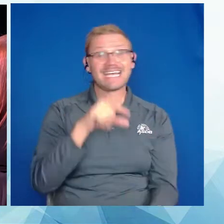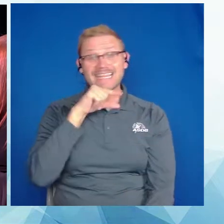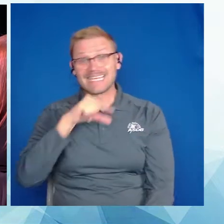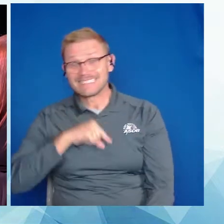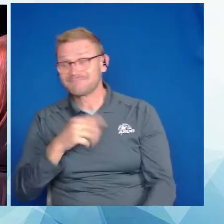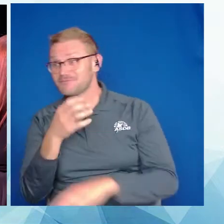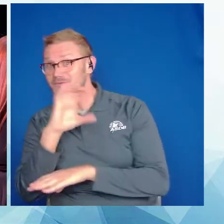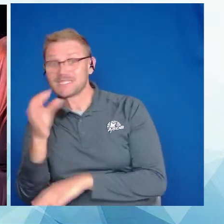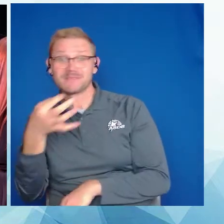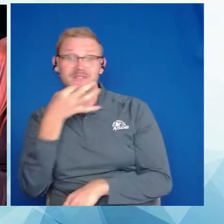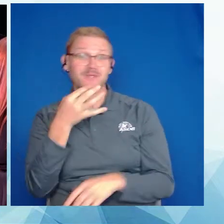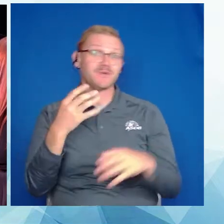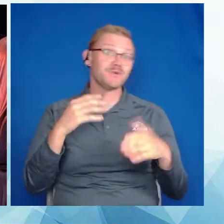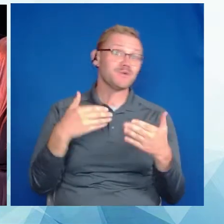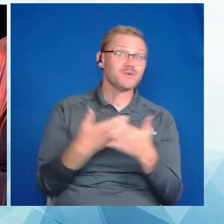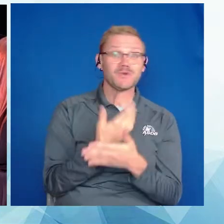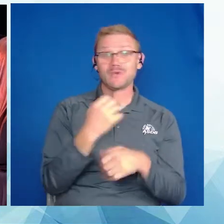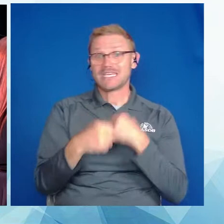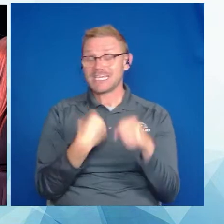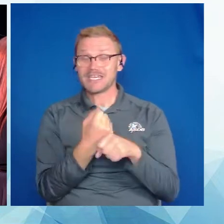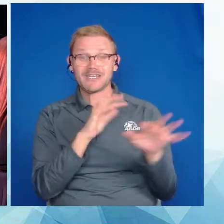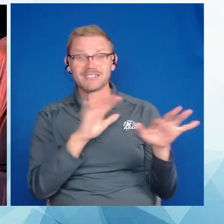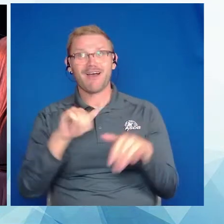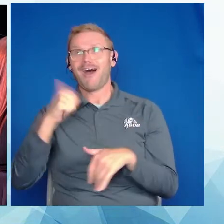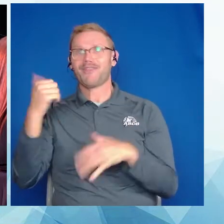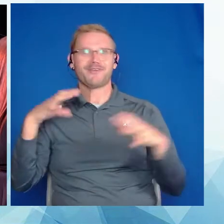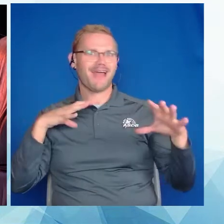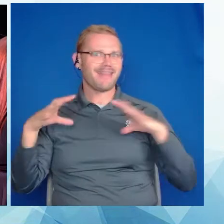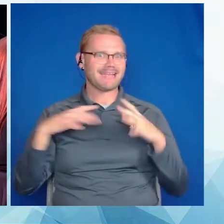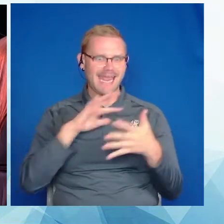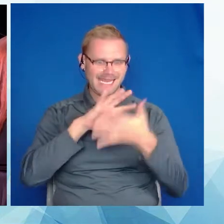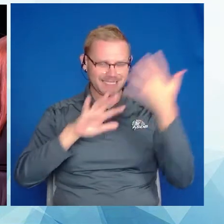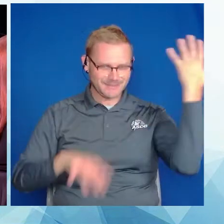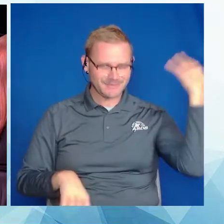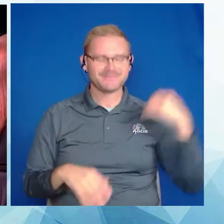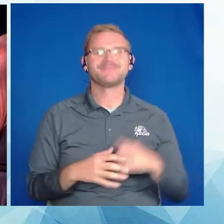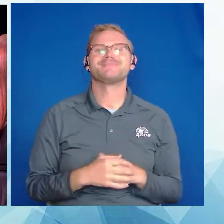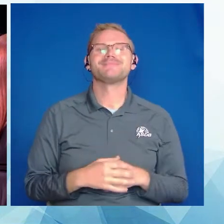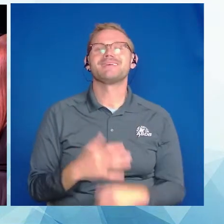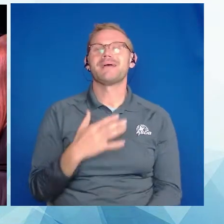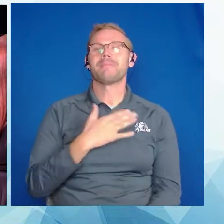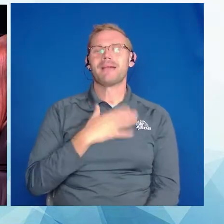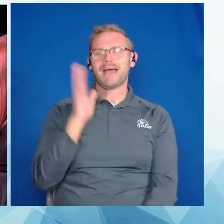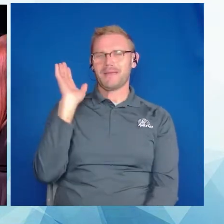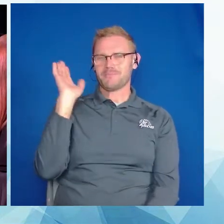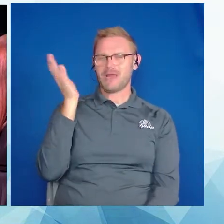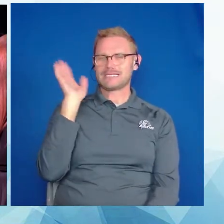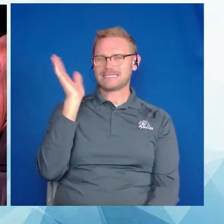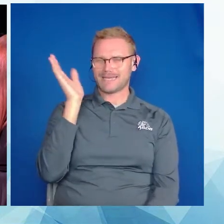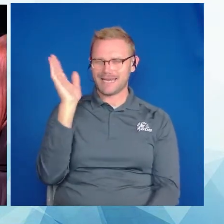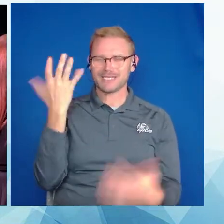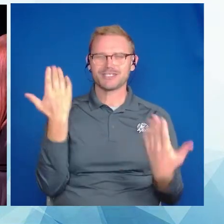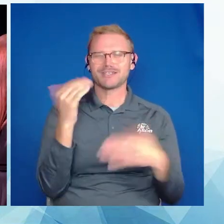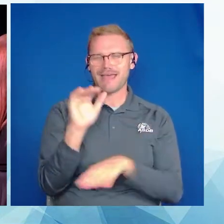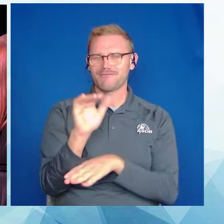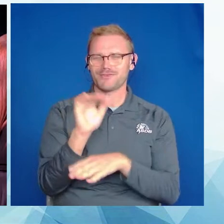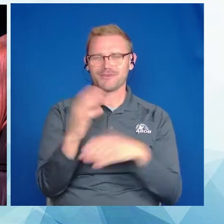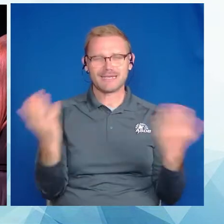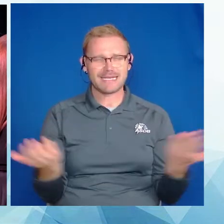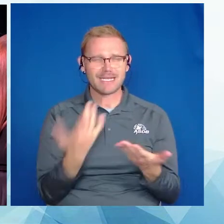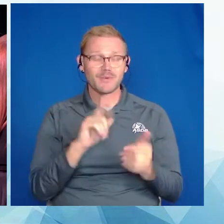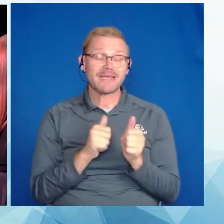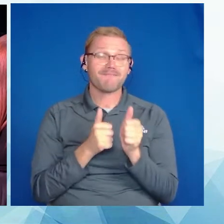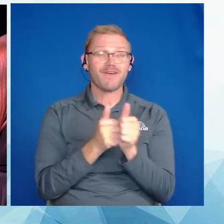Thanksgiving, Christmas, New Year's, and all the other holidays. My presentation this afternoon follows